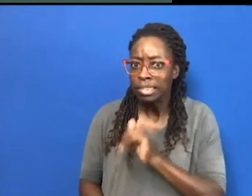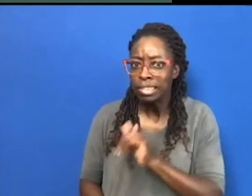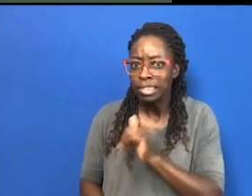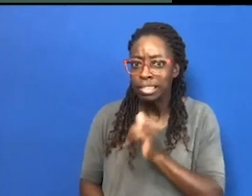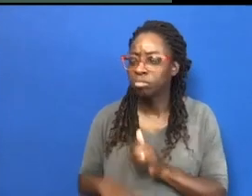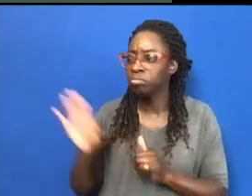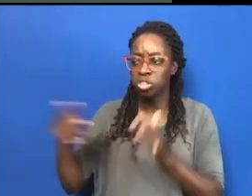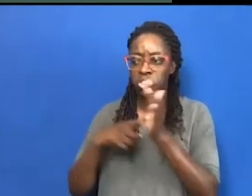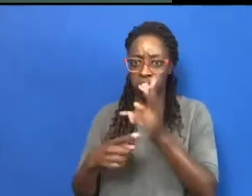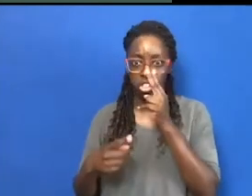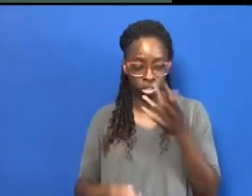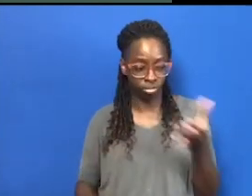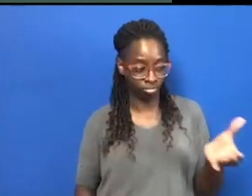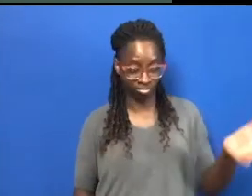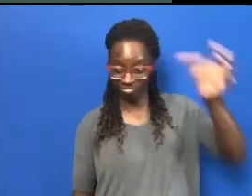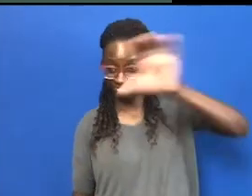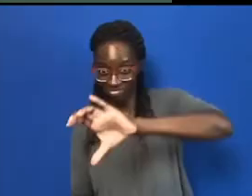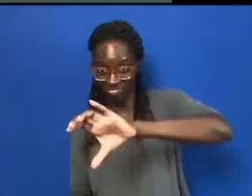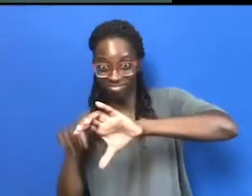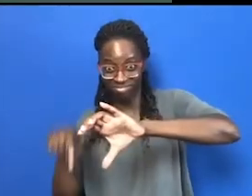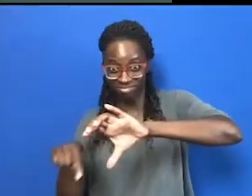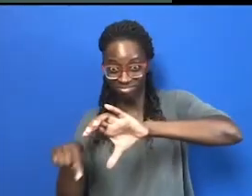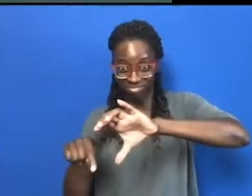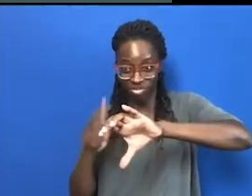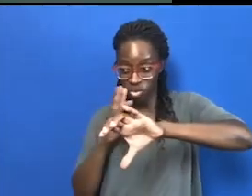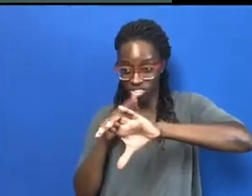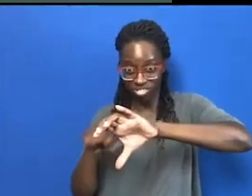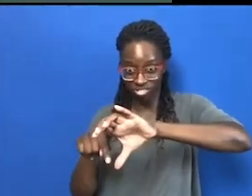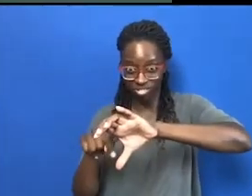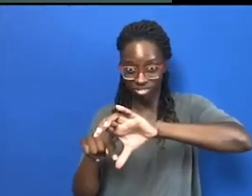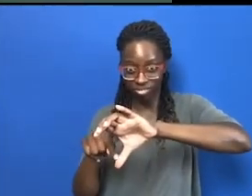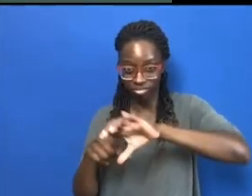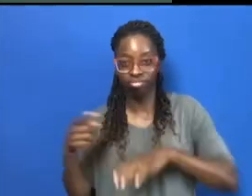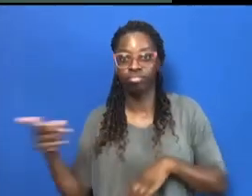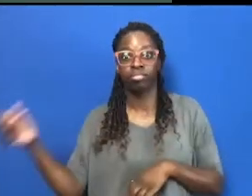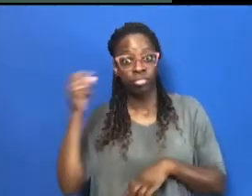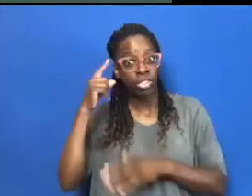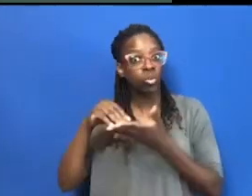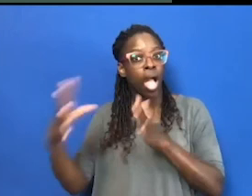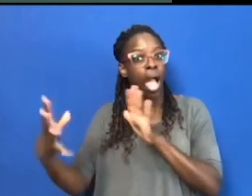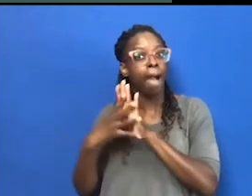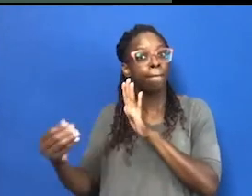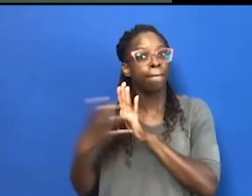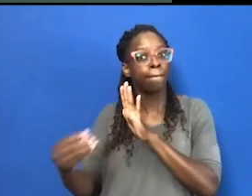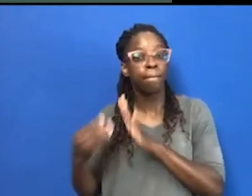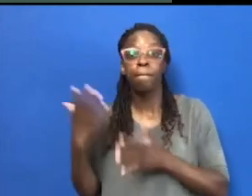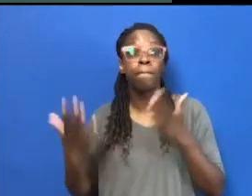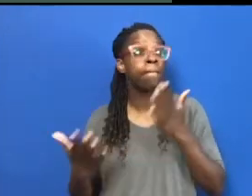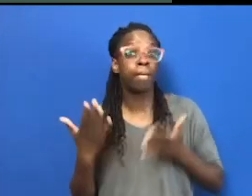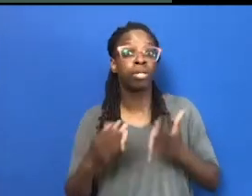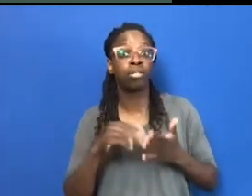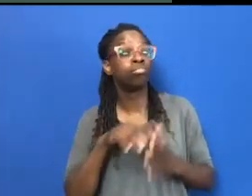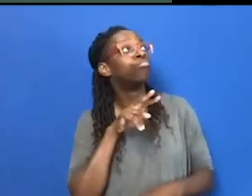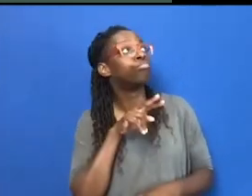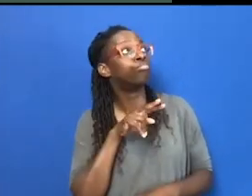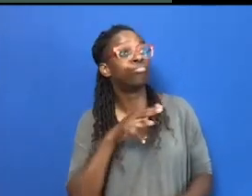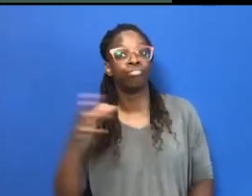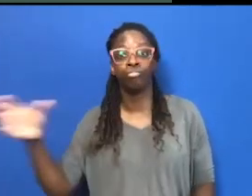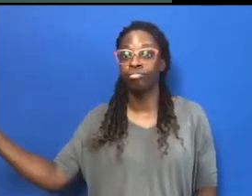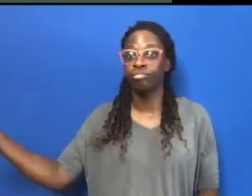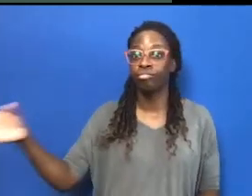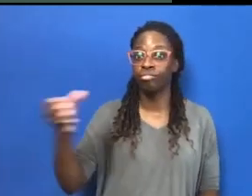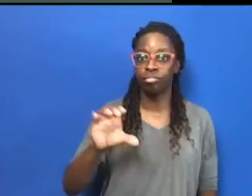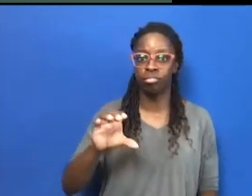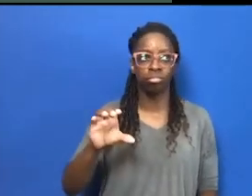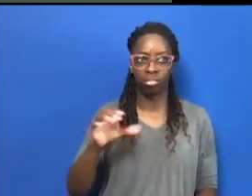in this picture here. Perhaps the child does it, or perhaps the child just touches the water bottle but doesn't pour it. So then you might